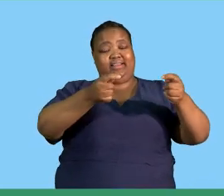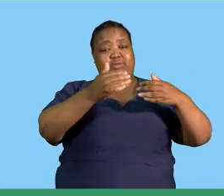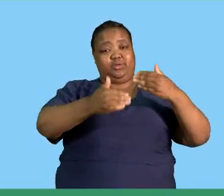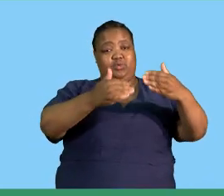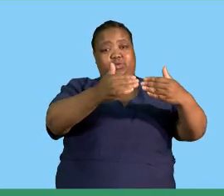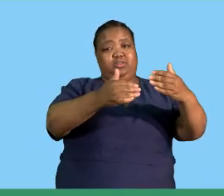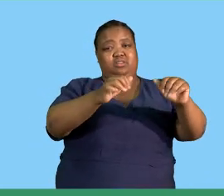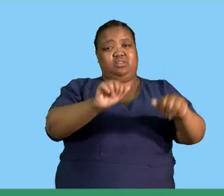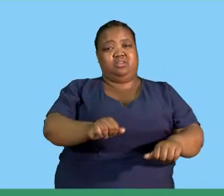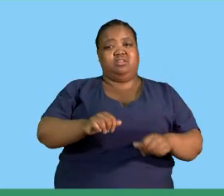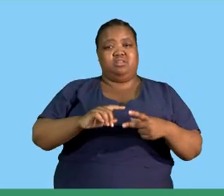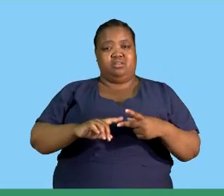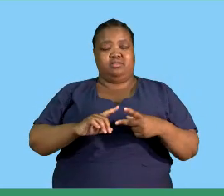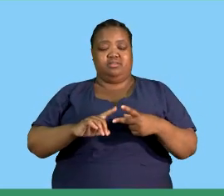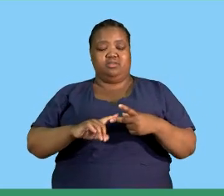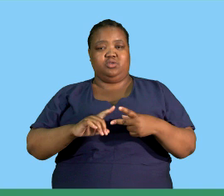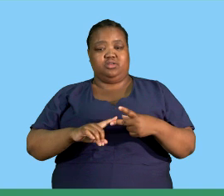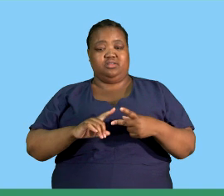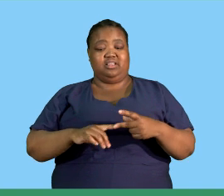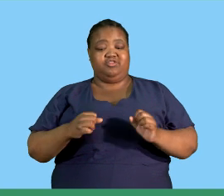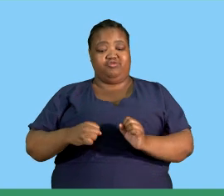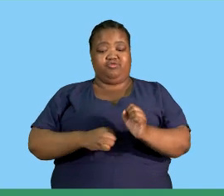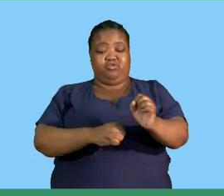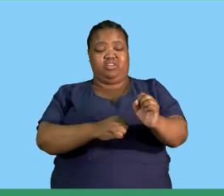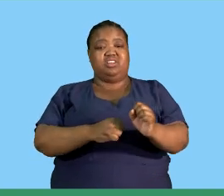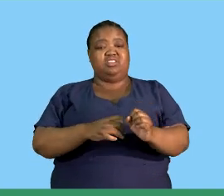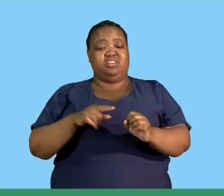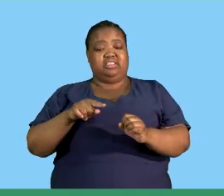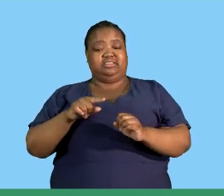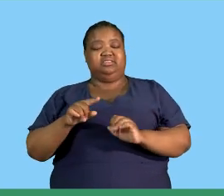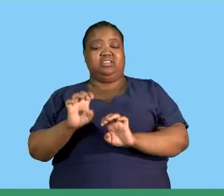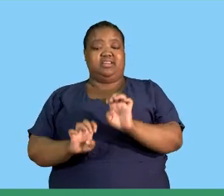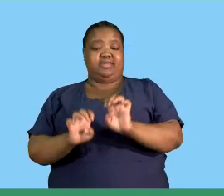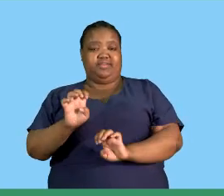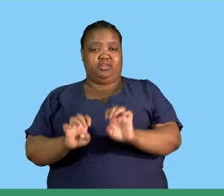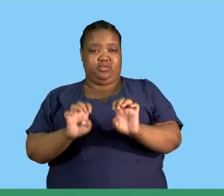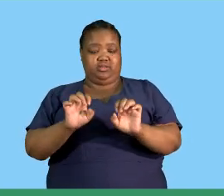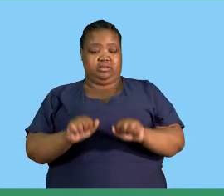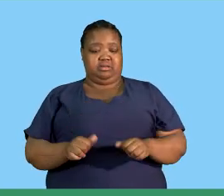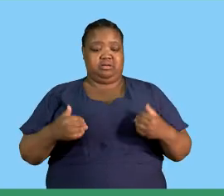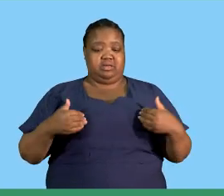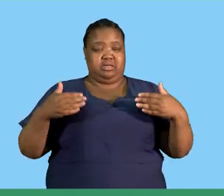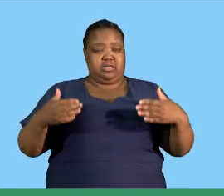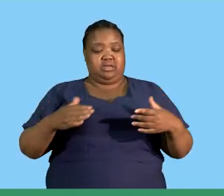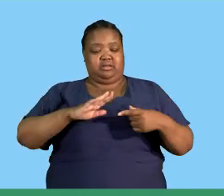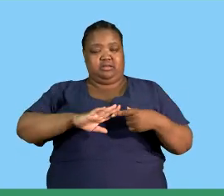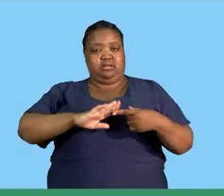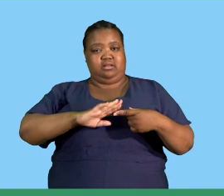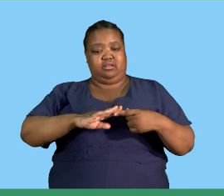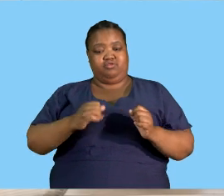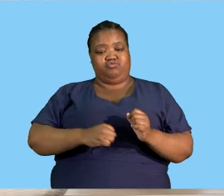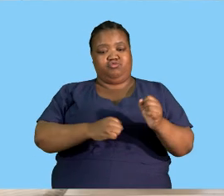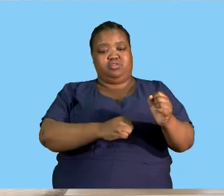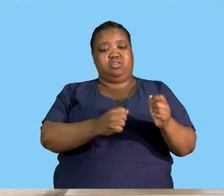process and the steps in evaluating a strategy. So we are starting there with the strategic management. Remember, as a